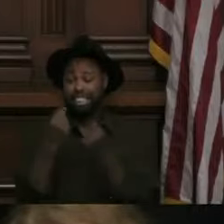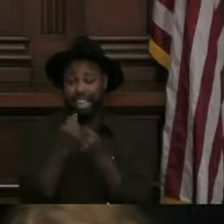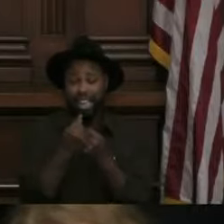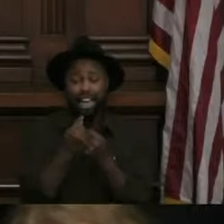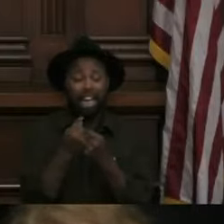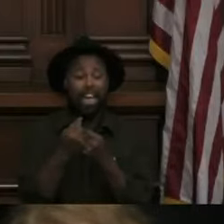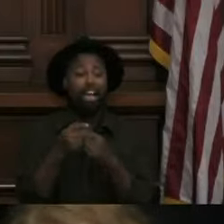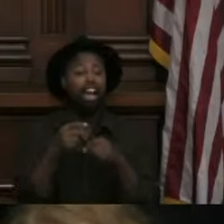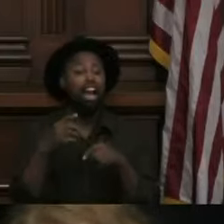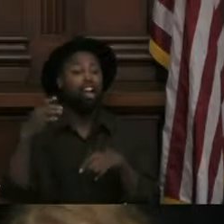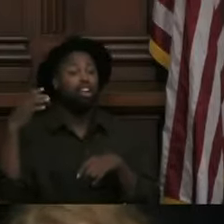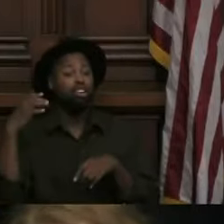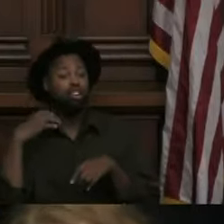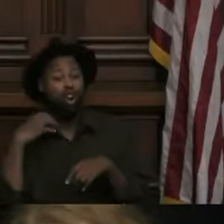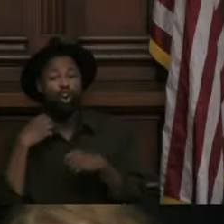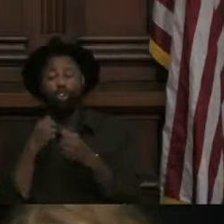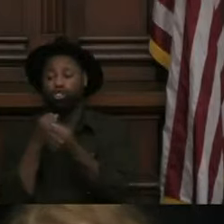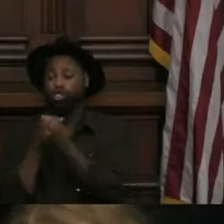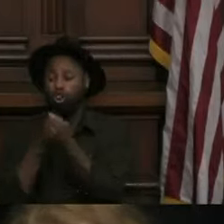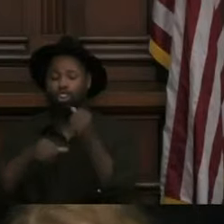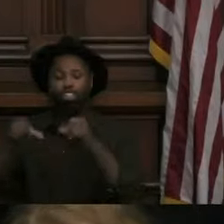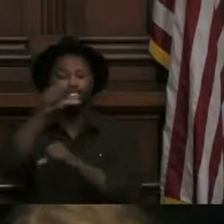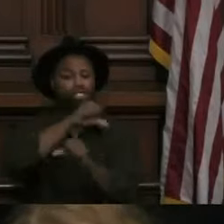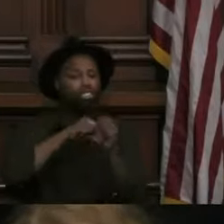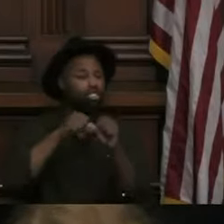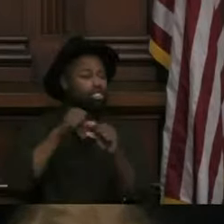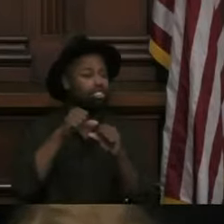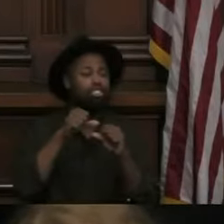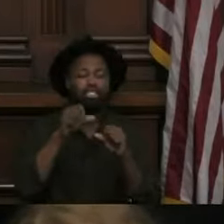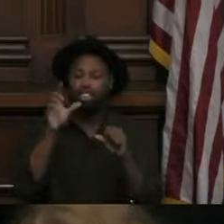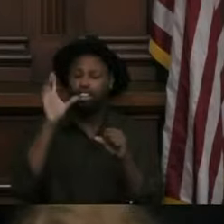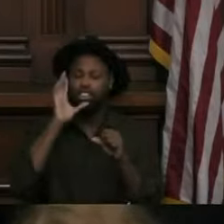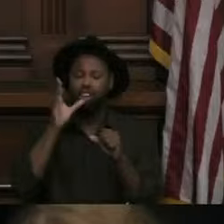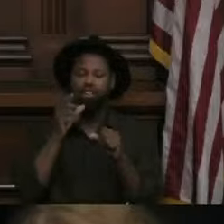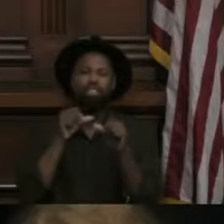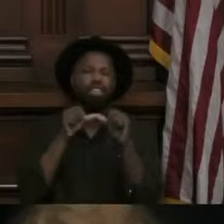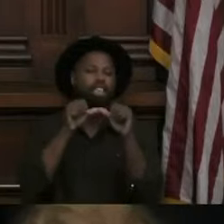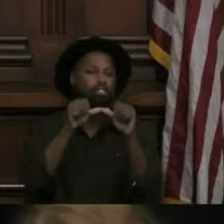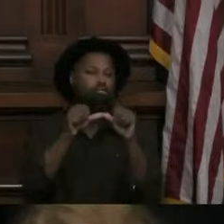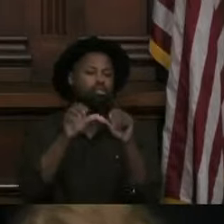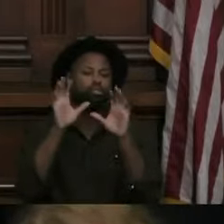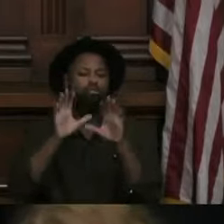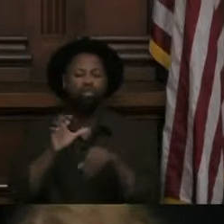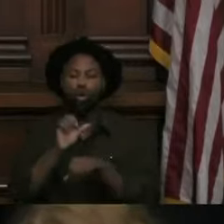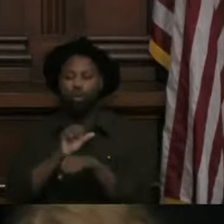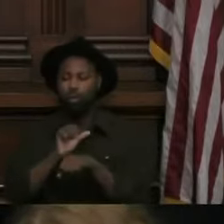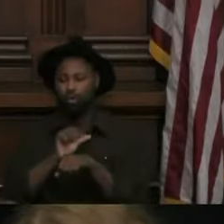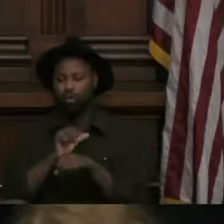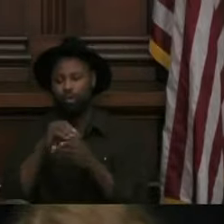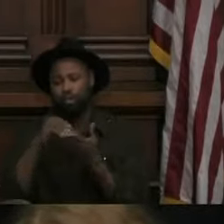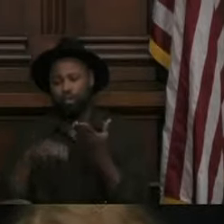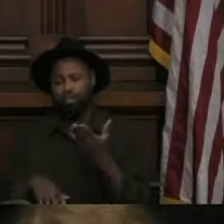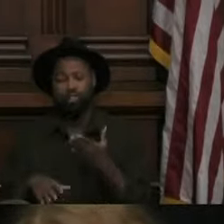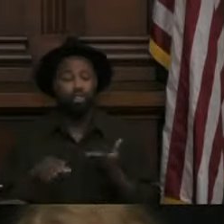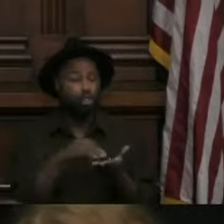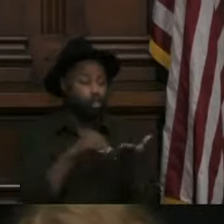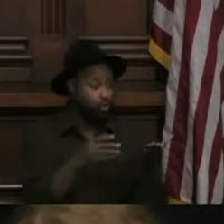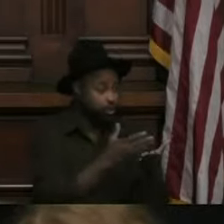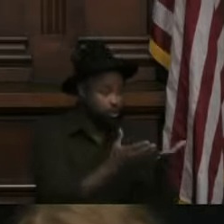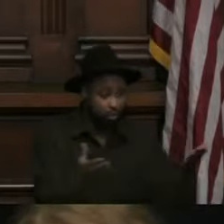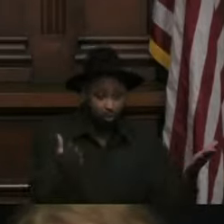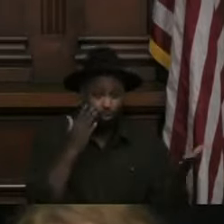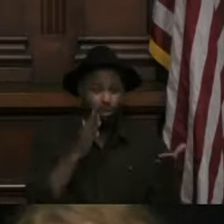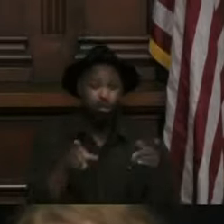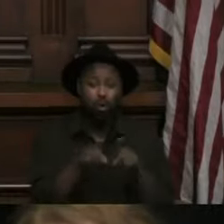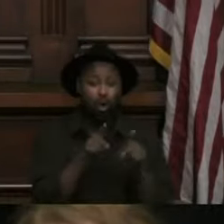their coaches are. Please keep up the great work with the students. To the students, we want to extend our pride